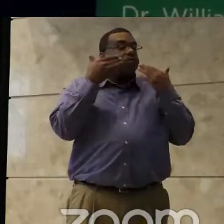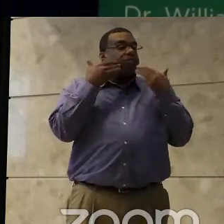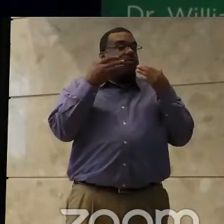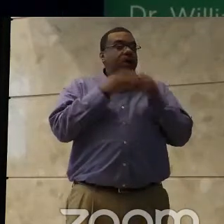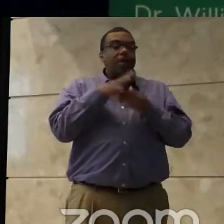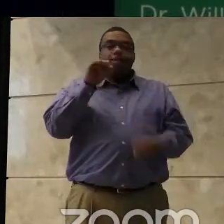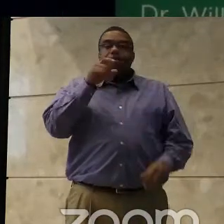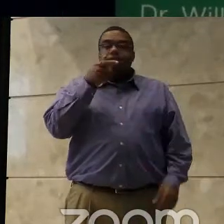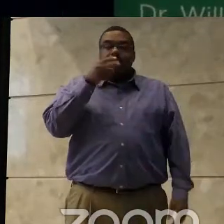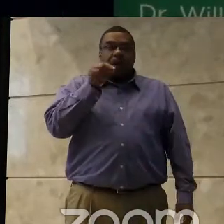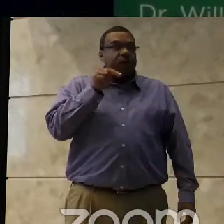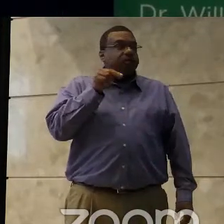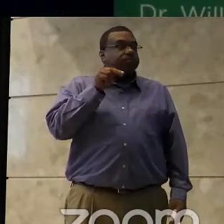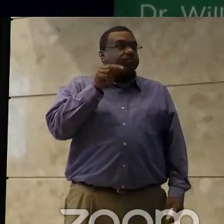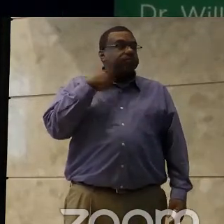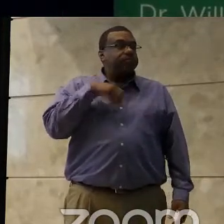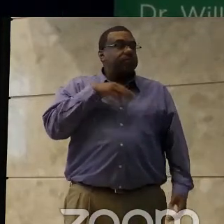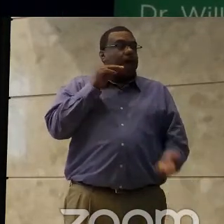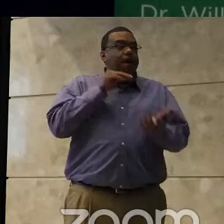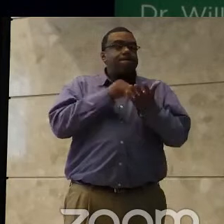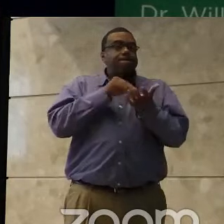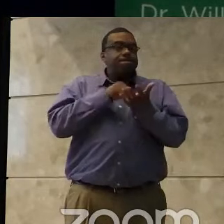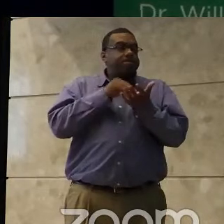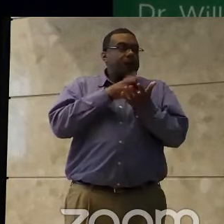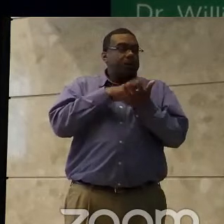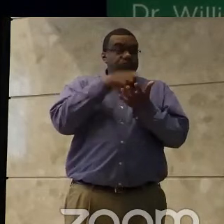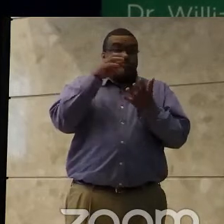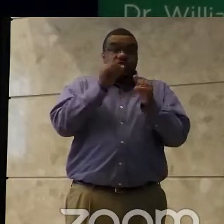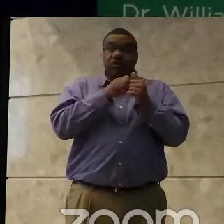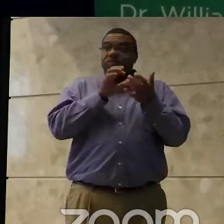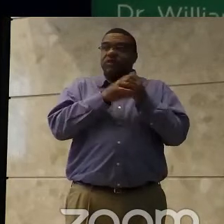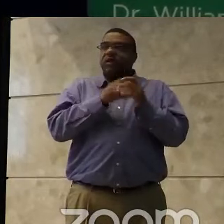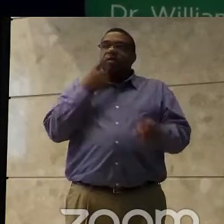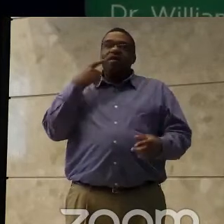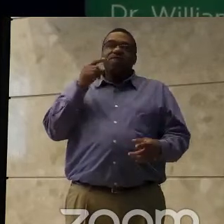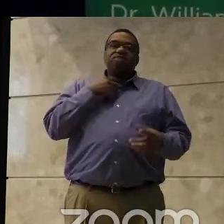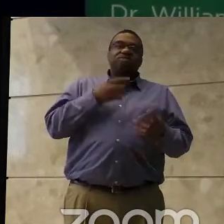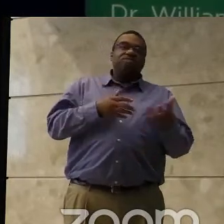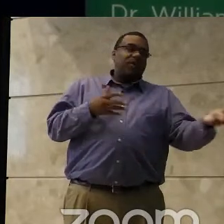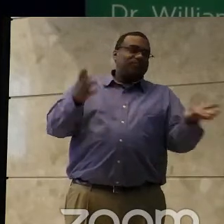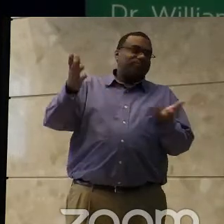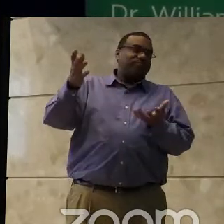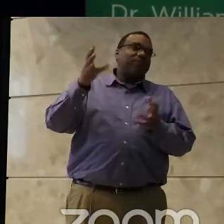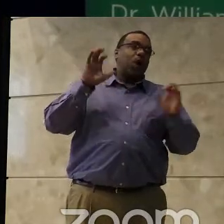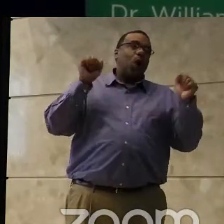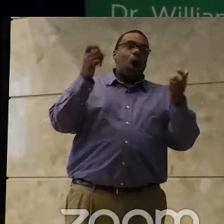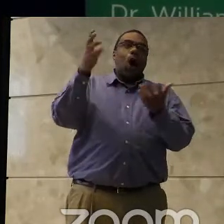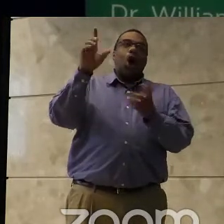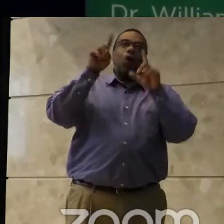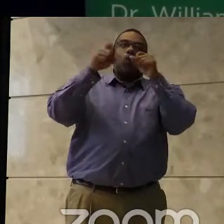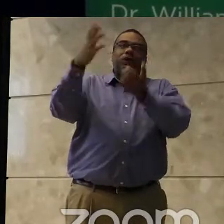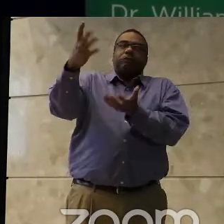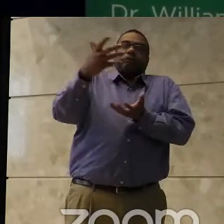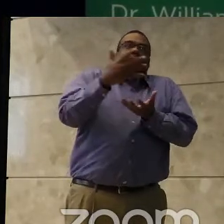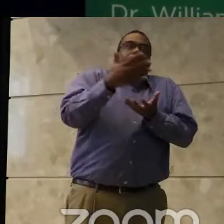Megan, our medical student, for fielding all of our questions. Thank you, Megan.